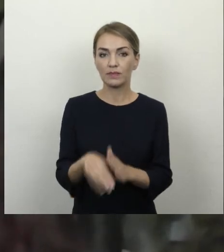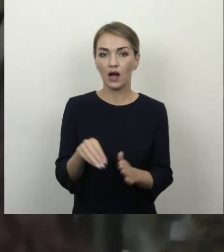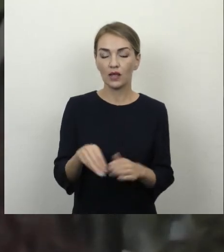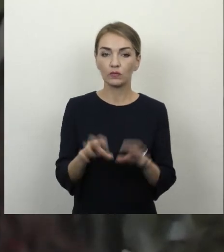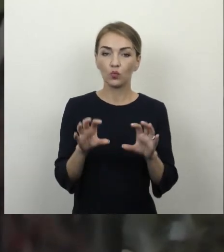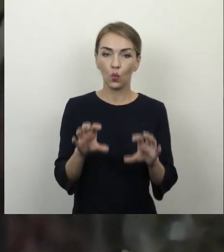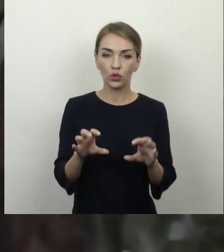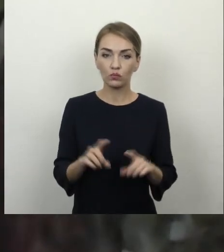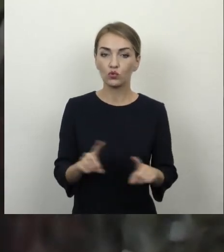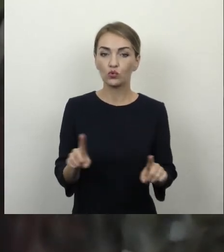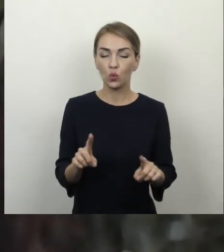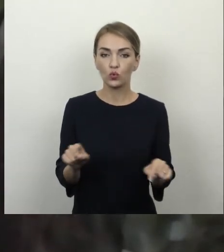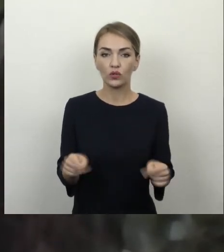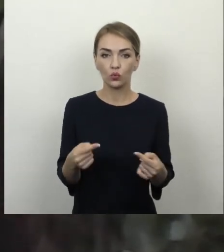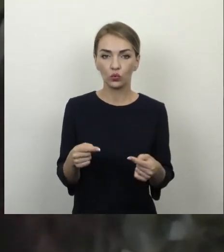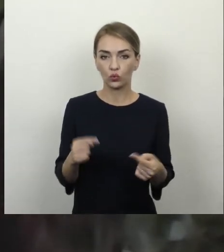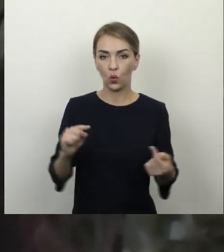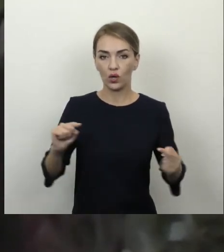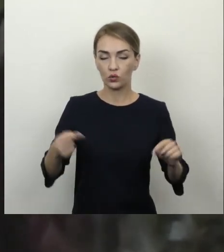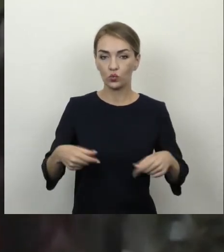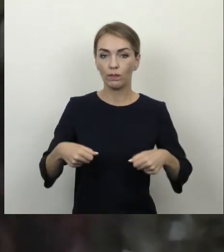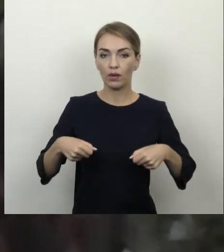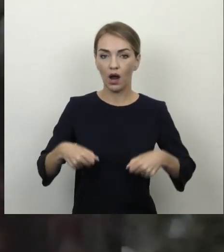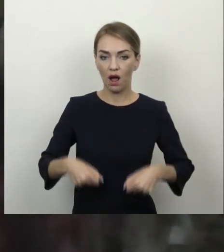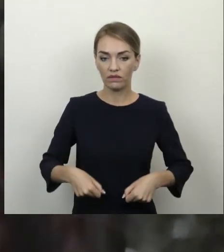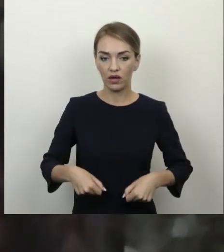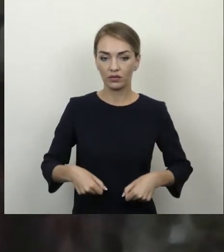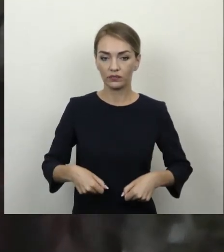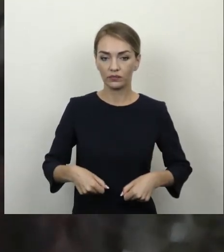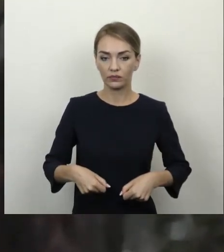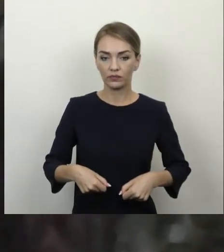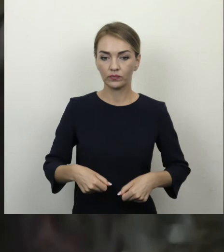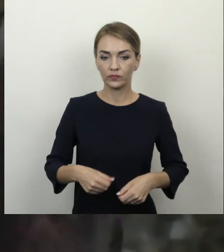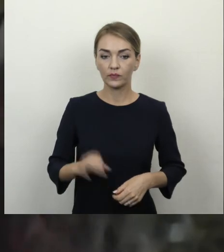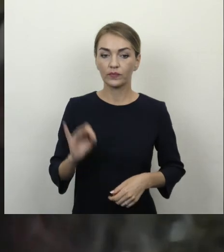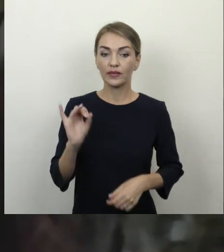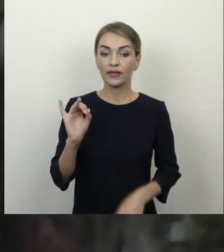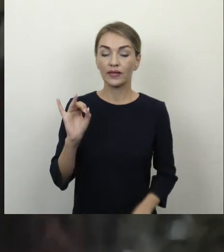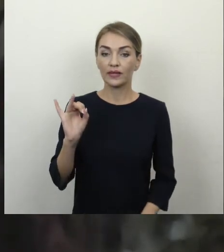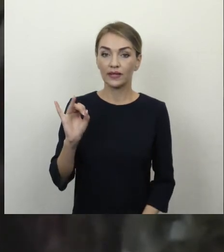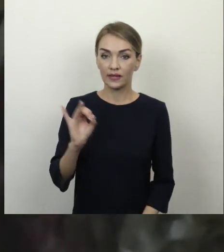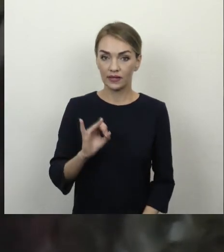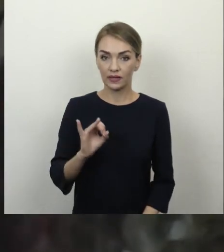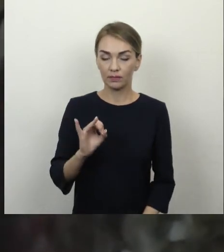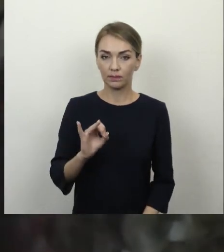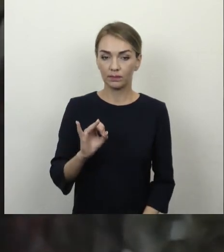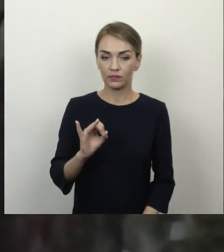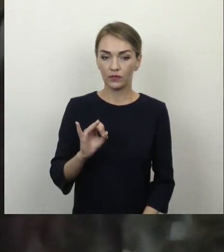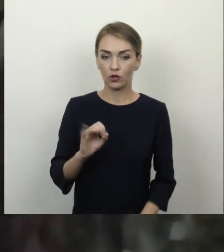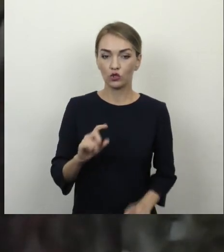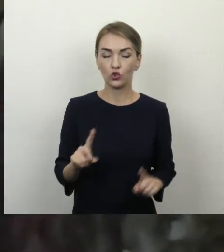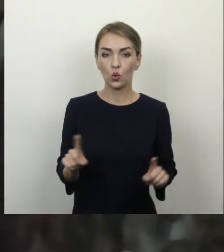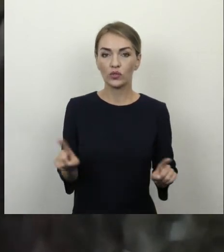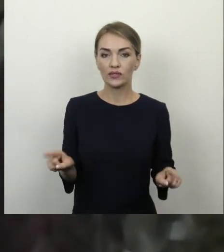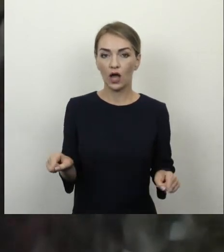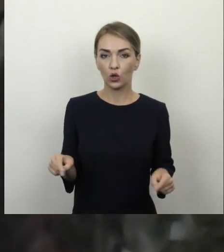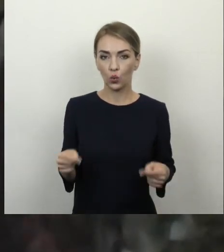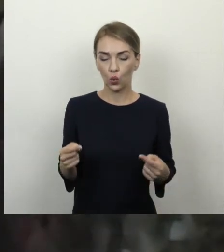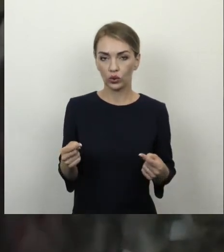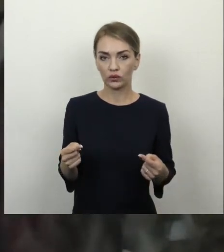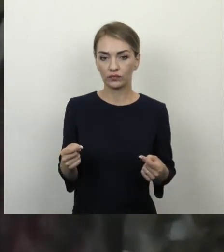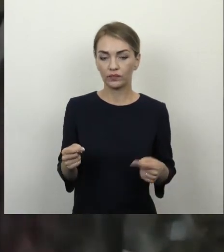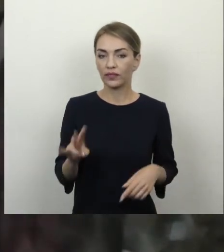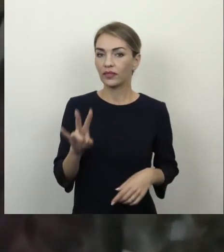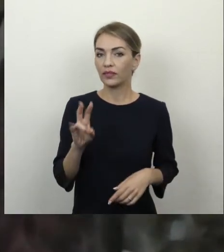contradictions with the electoral code that leads to the conflict in law, and naturally